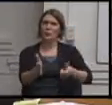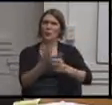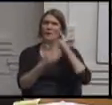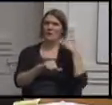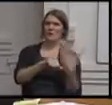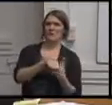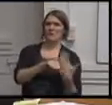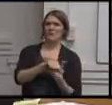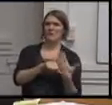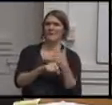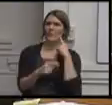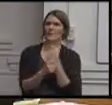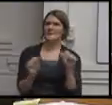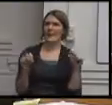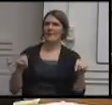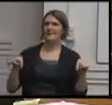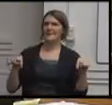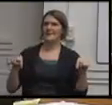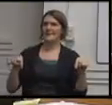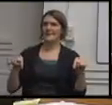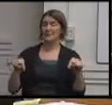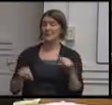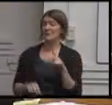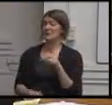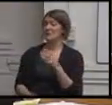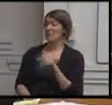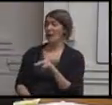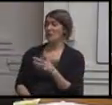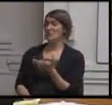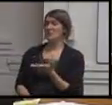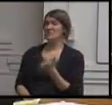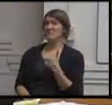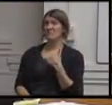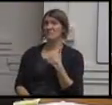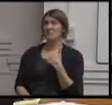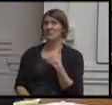I would expect probably